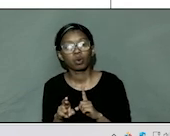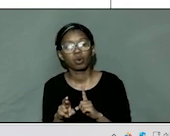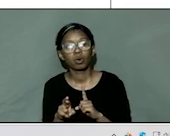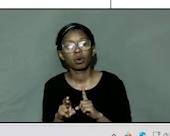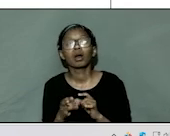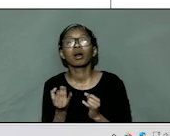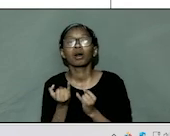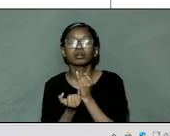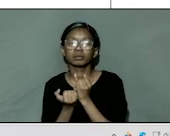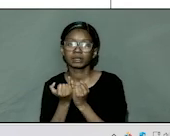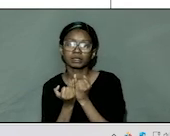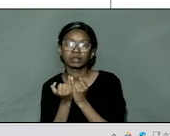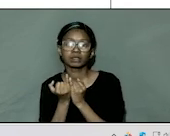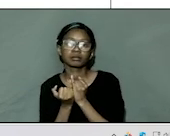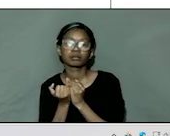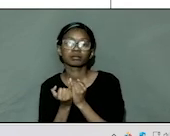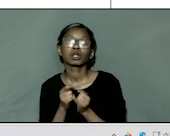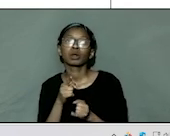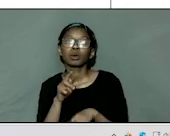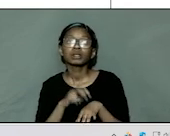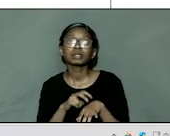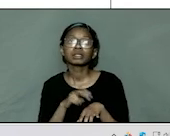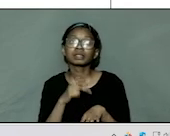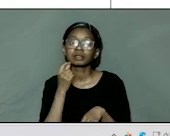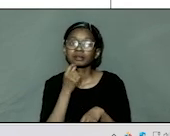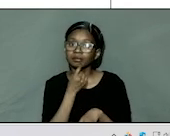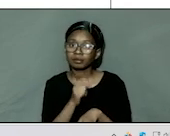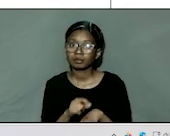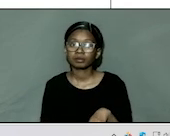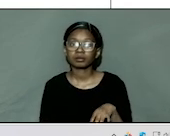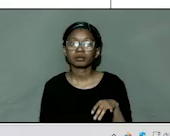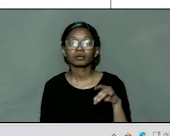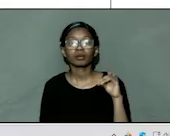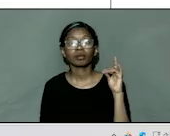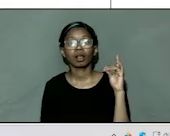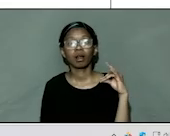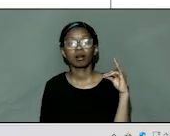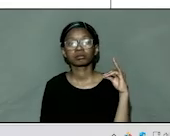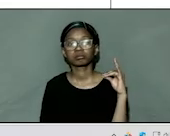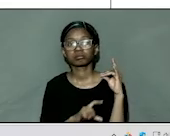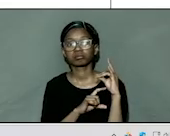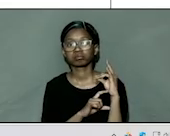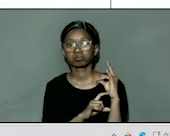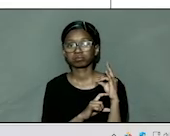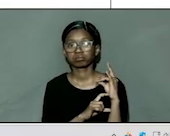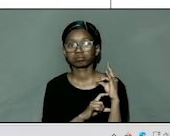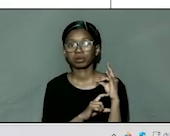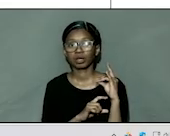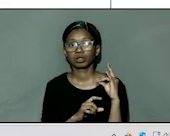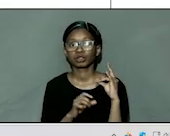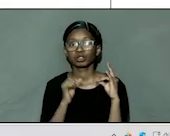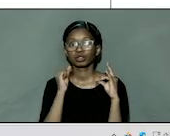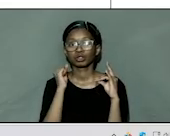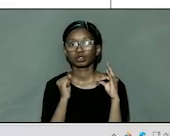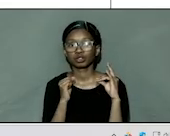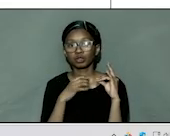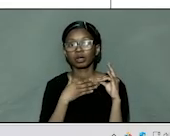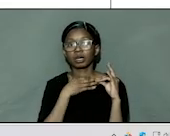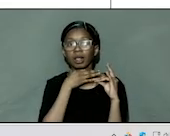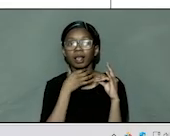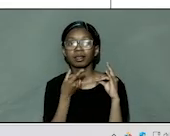competition. You must state giraffes with short necks have what? An